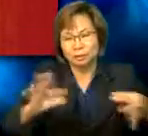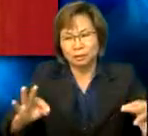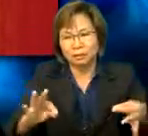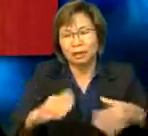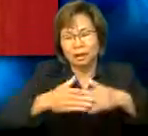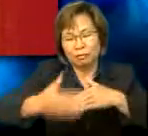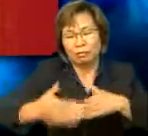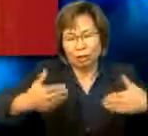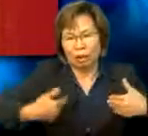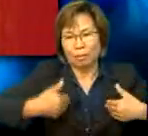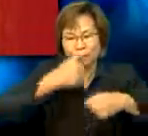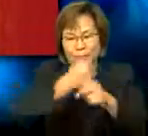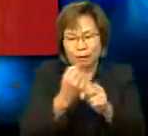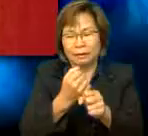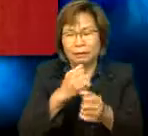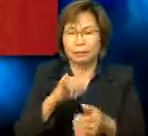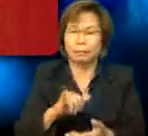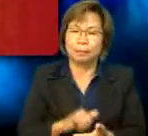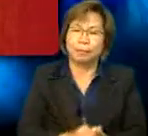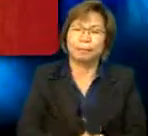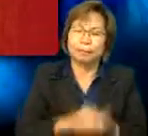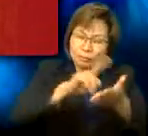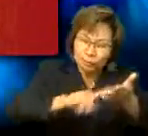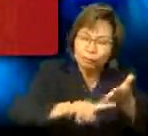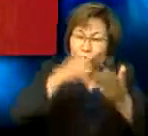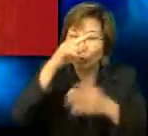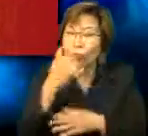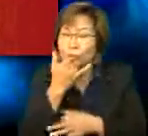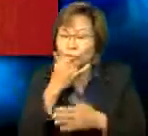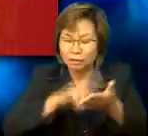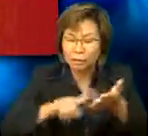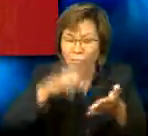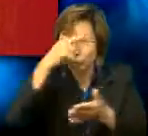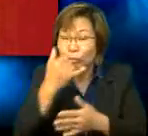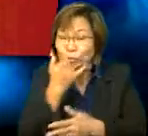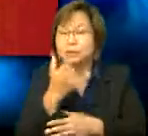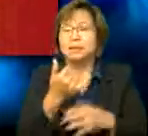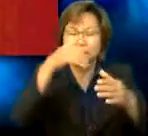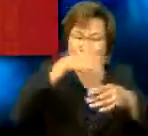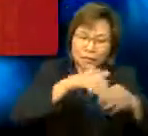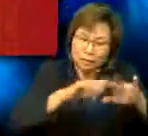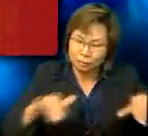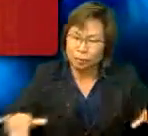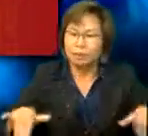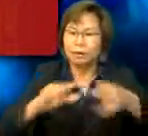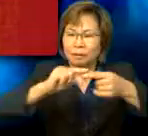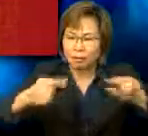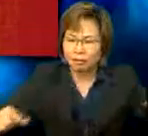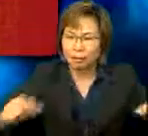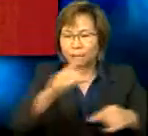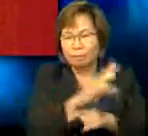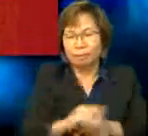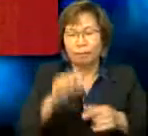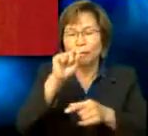sentences after you have made them to check for mistakes in spelling,